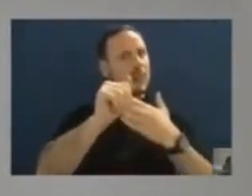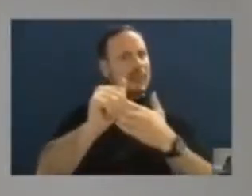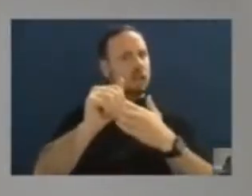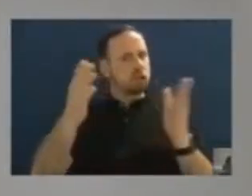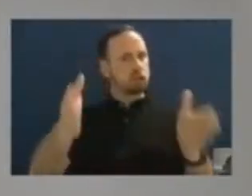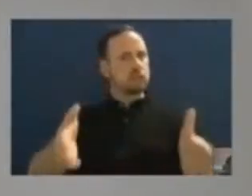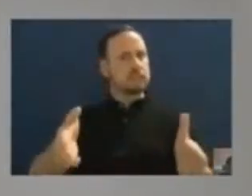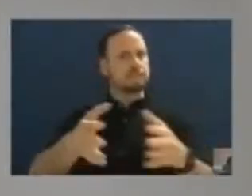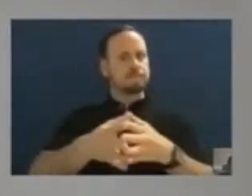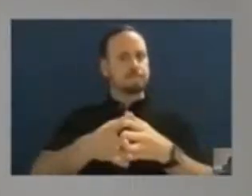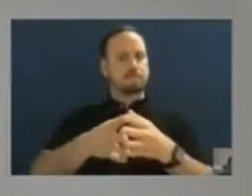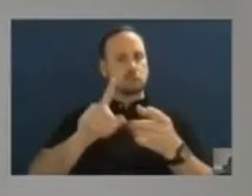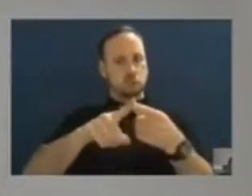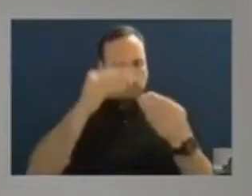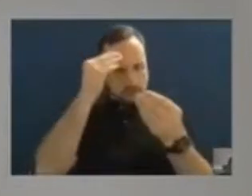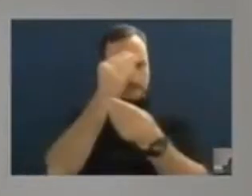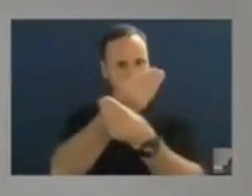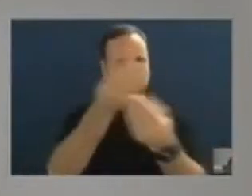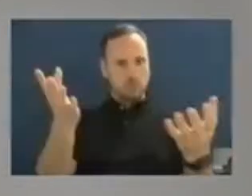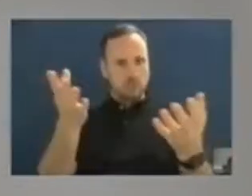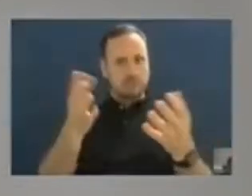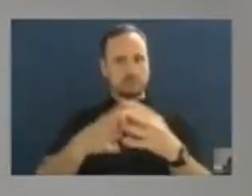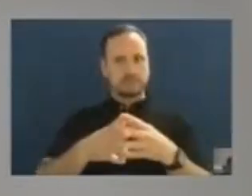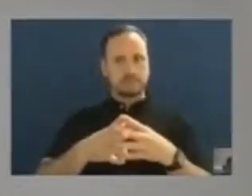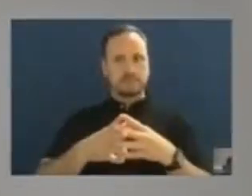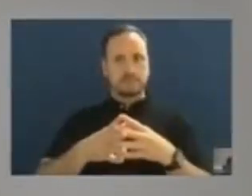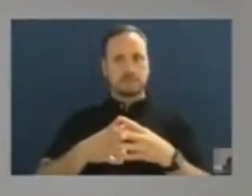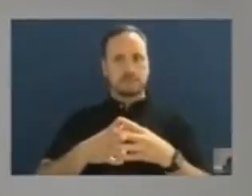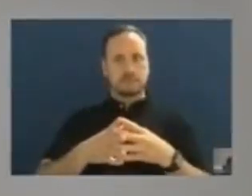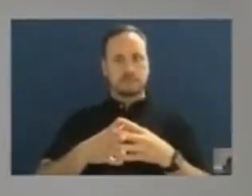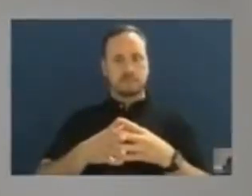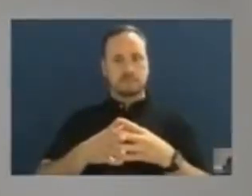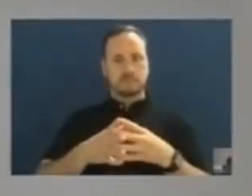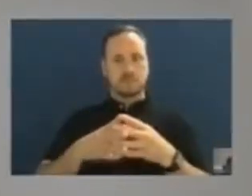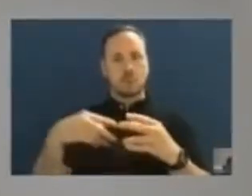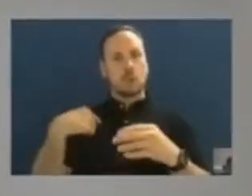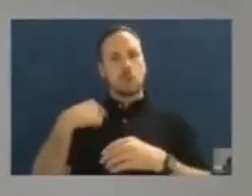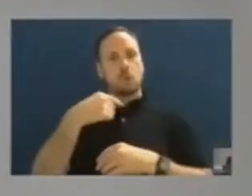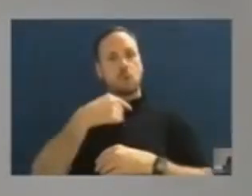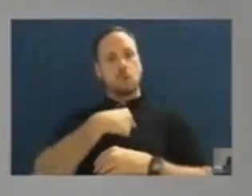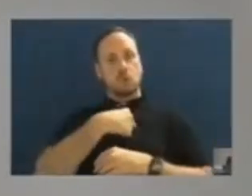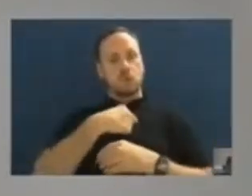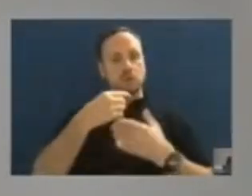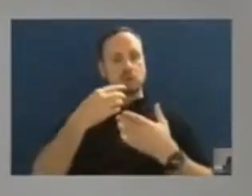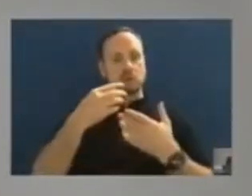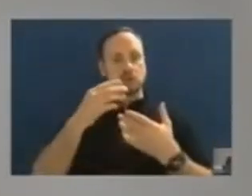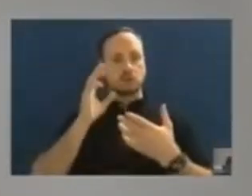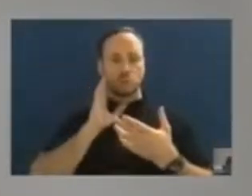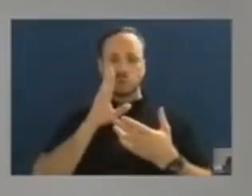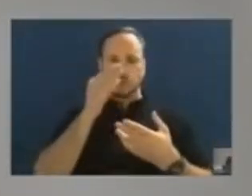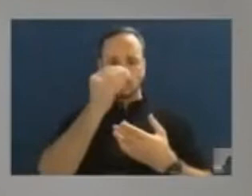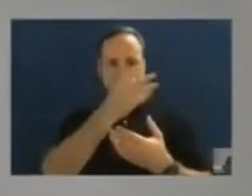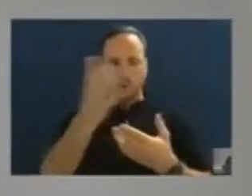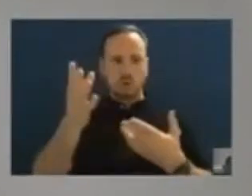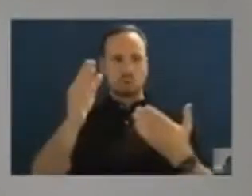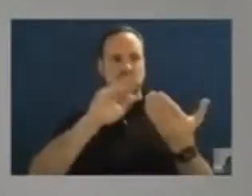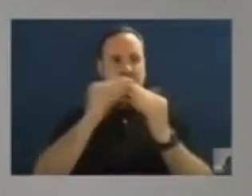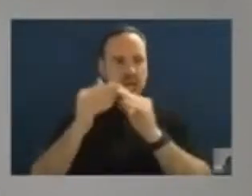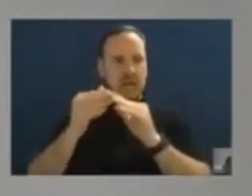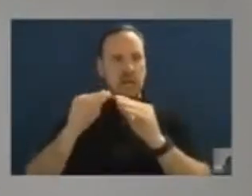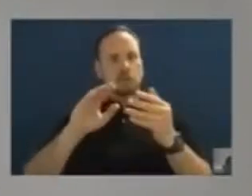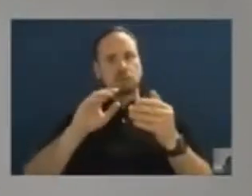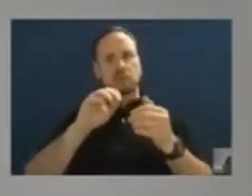shared with you, we are committed to publicly releasing what those standards are for our entire community to be aware of. So we're in